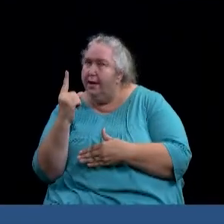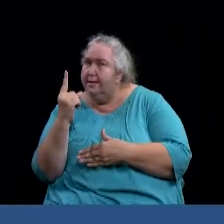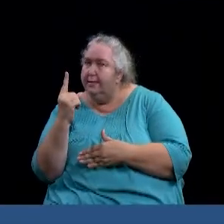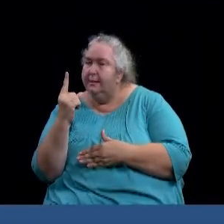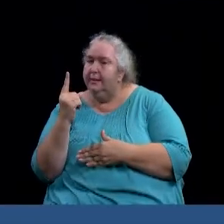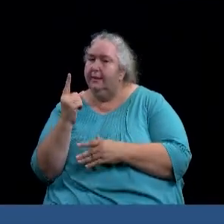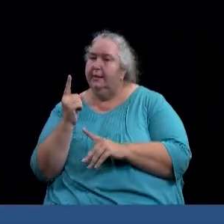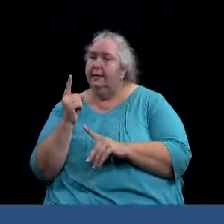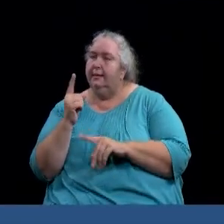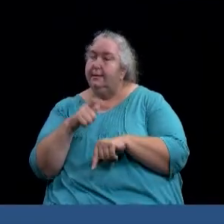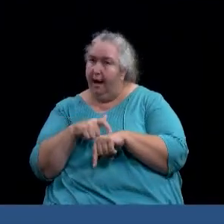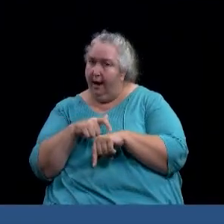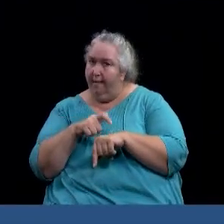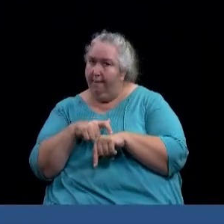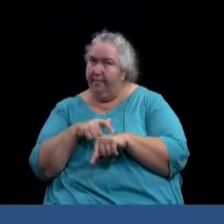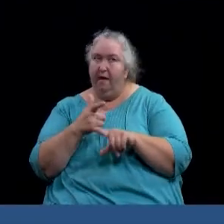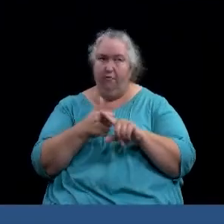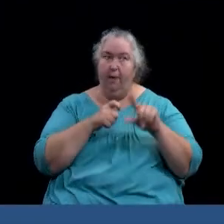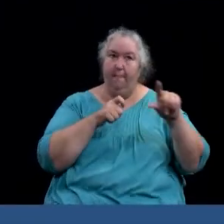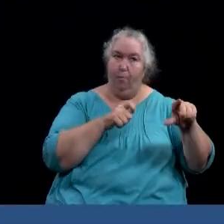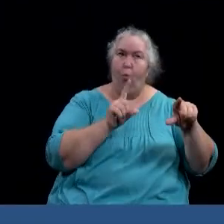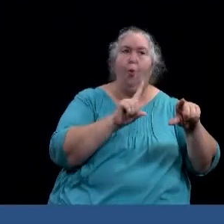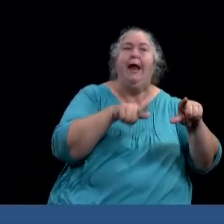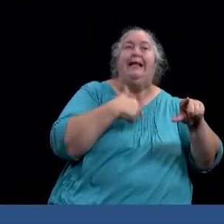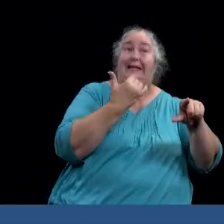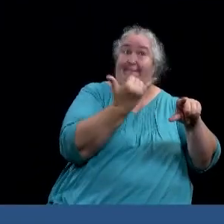in to a completed unit.